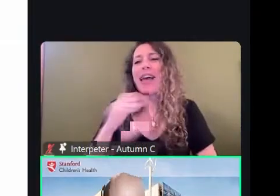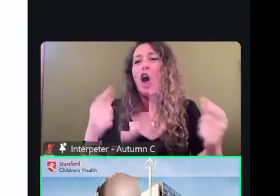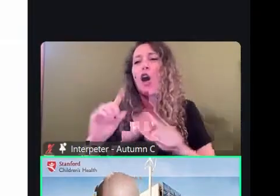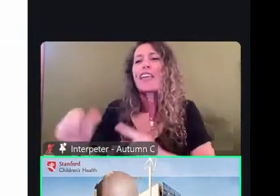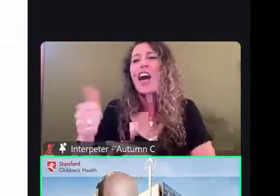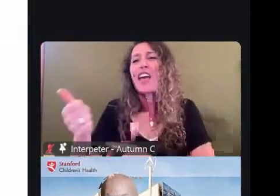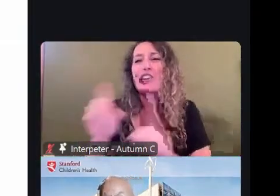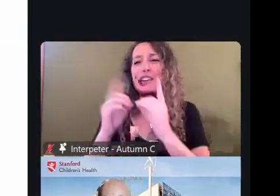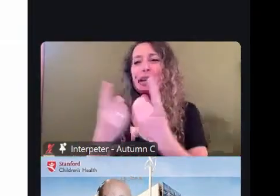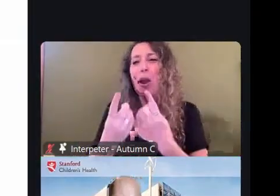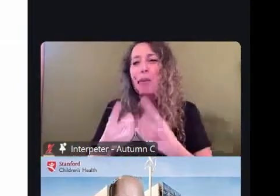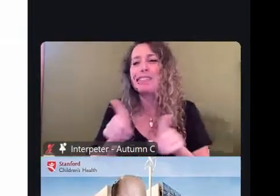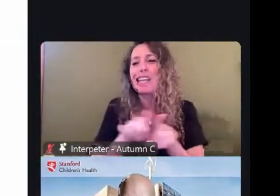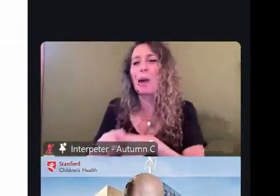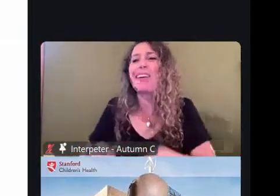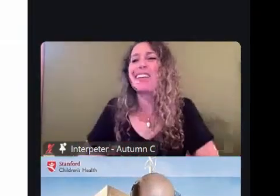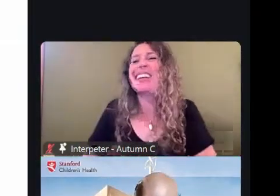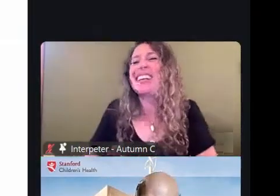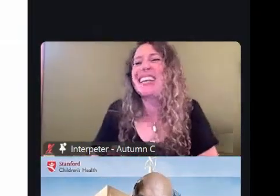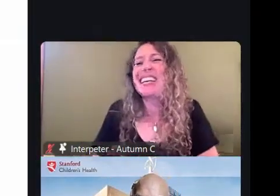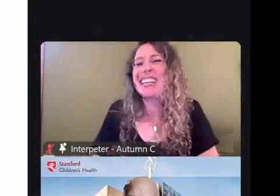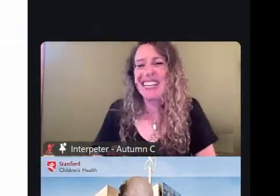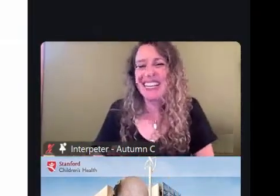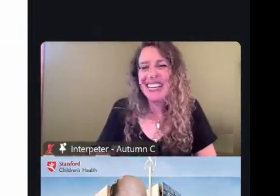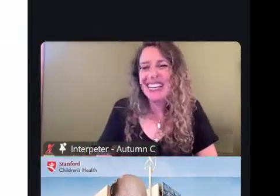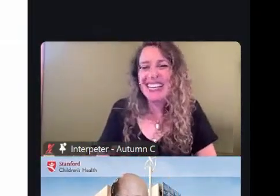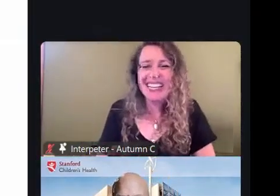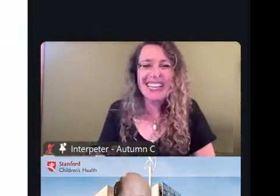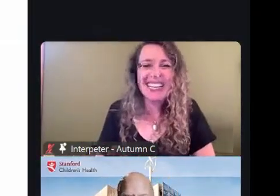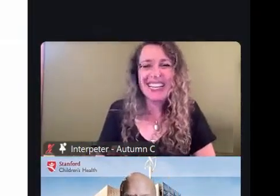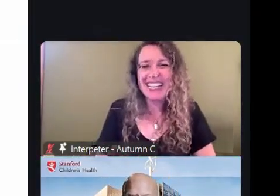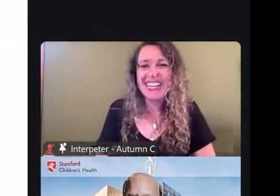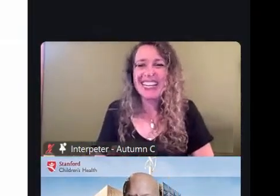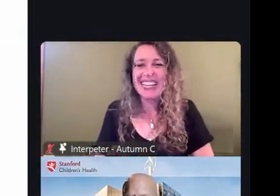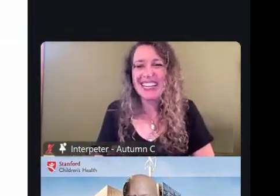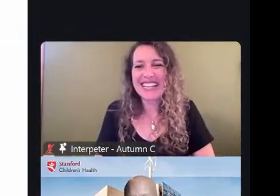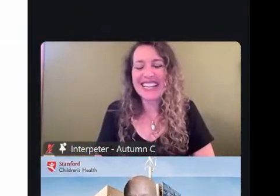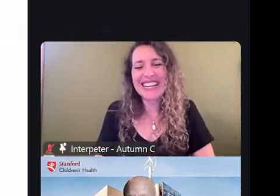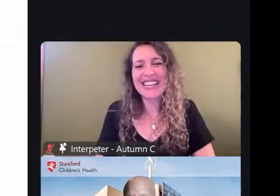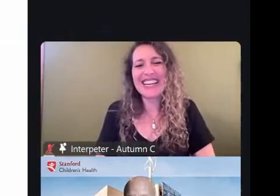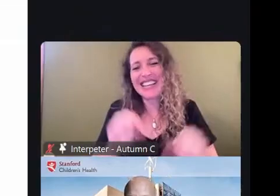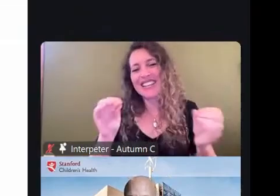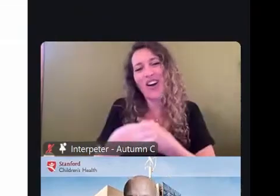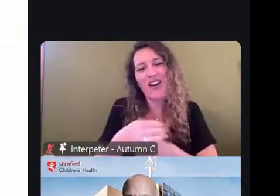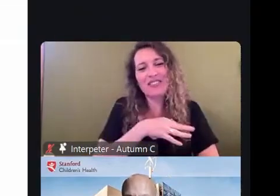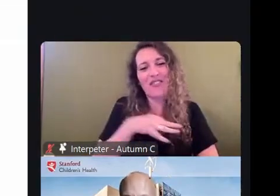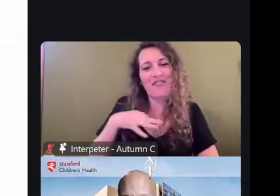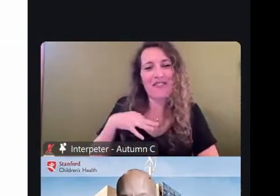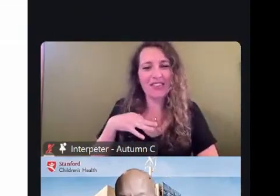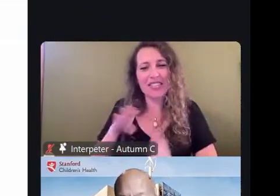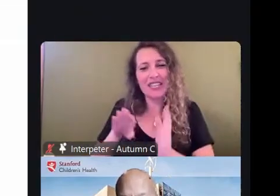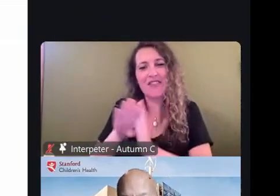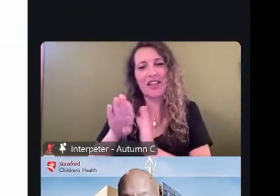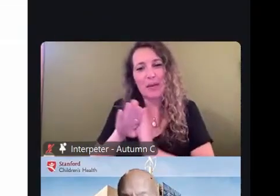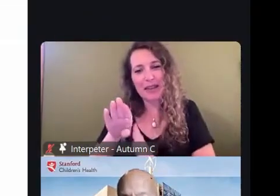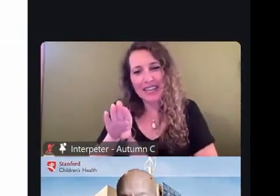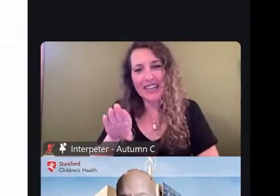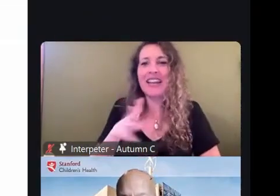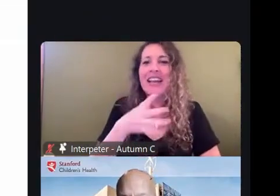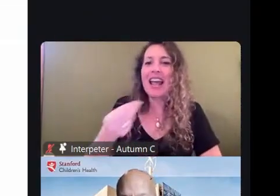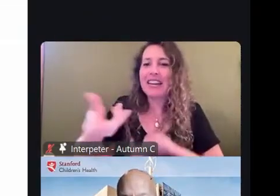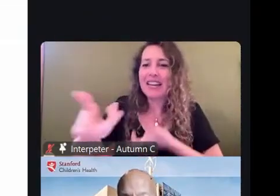well. Shoot. Yeah, the Office of Faculty Development